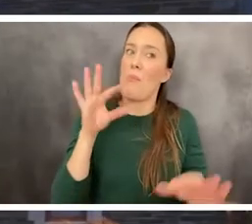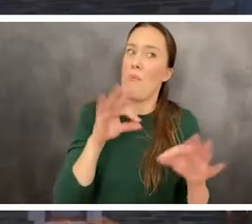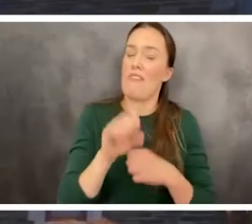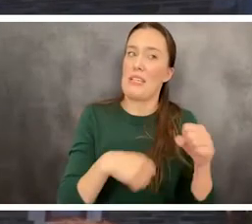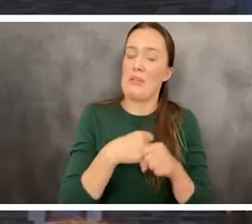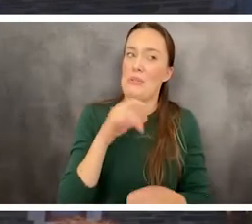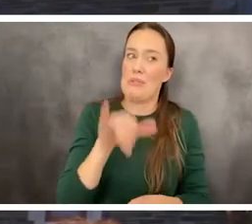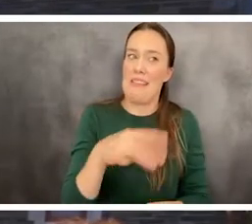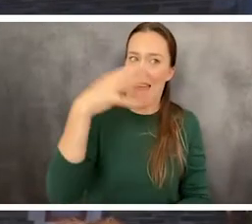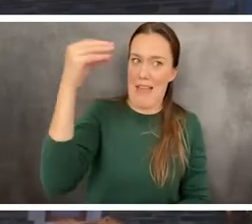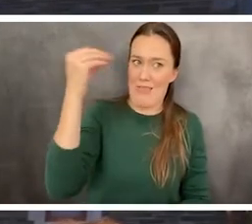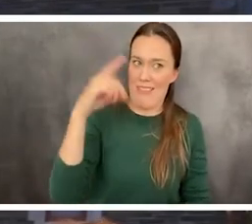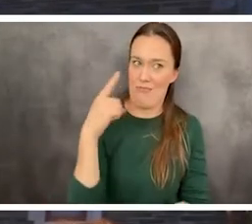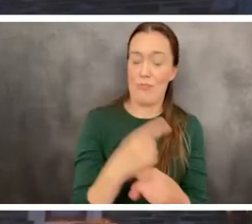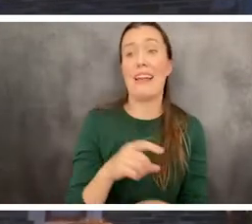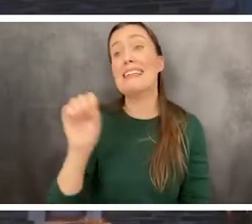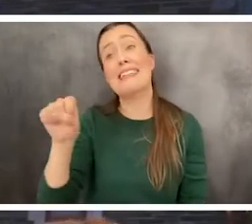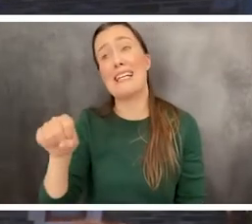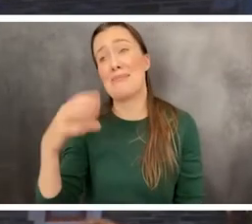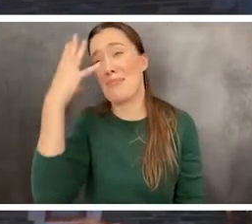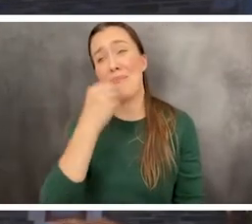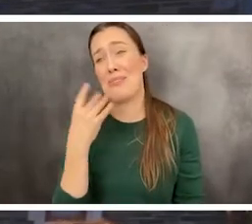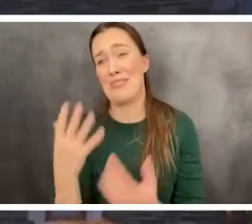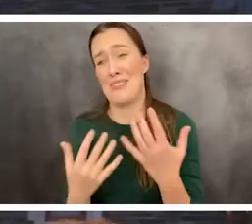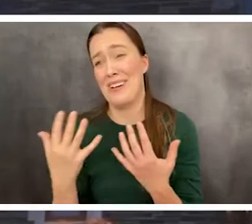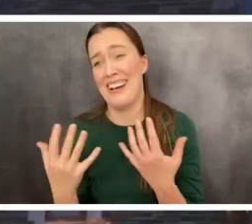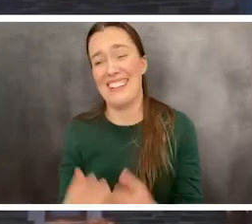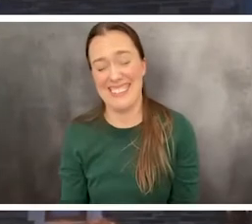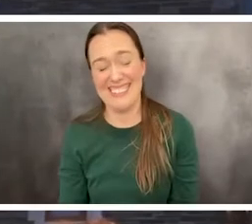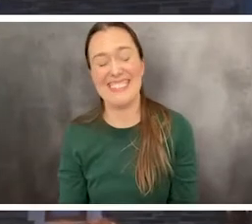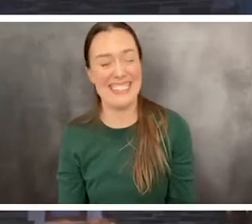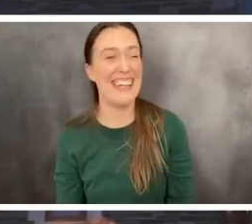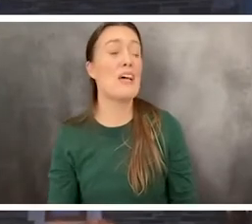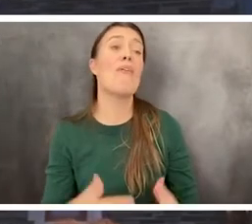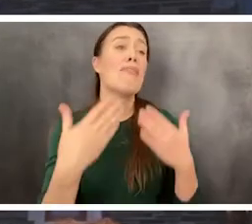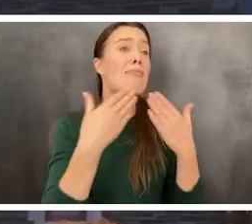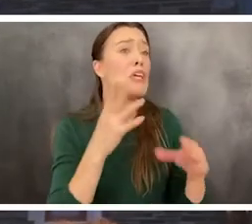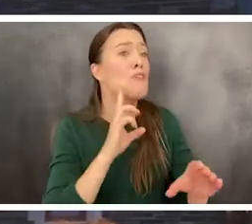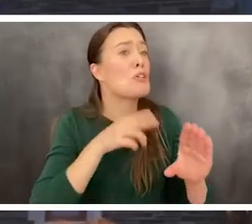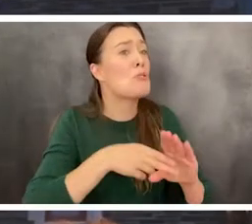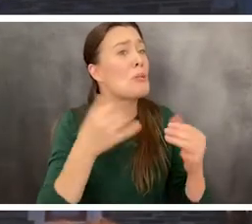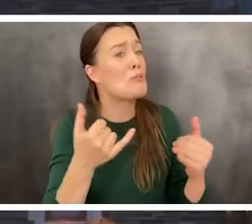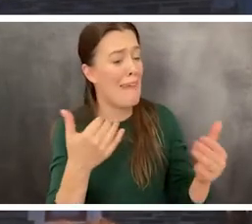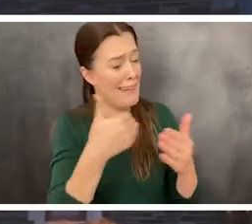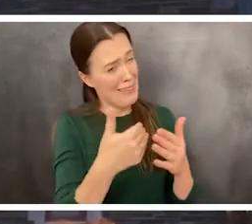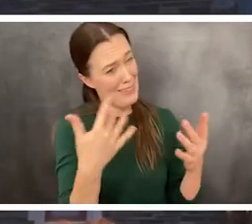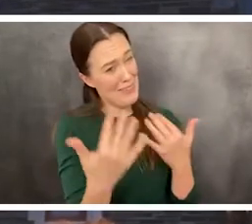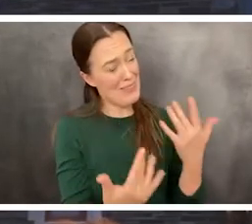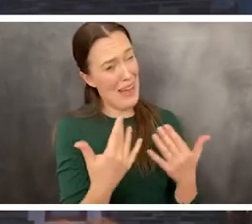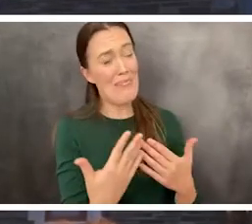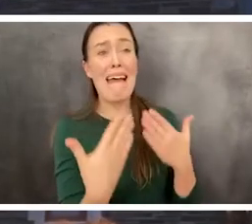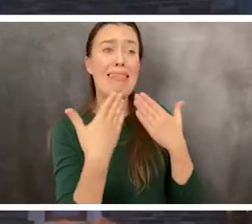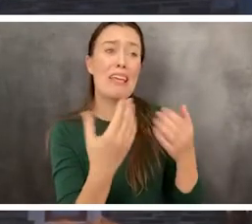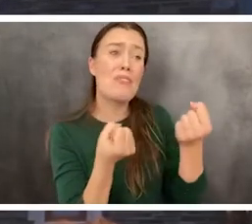outdoors as much as possible. It is a great year, and lovely fire. Lovely fire. But well, thank you so much for taking the time to join us by the fire,